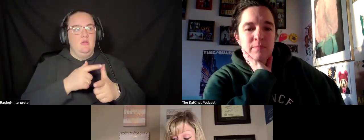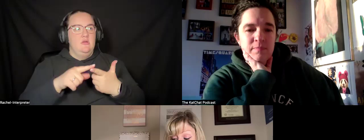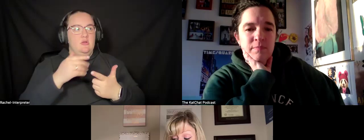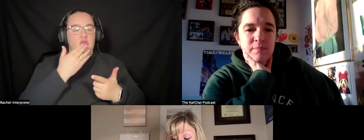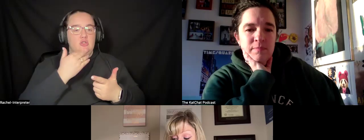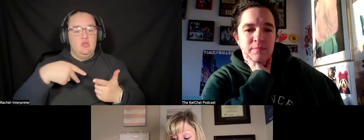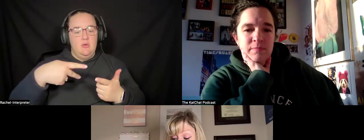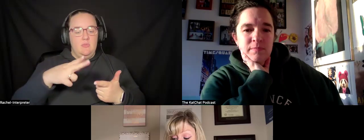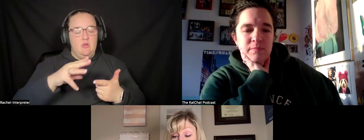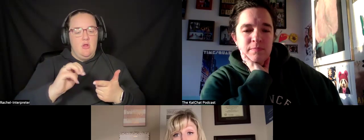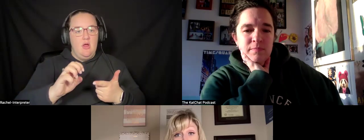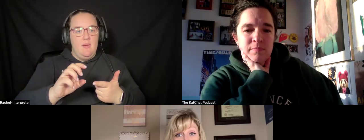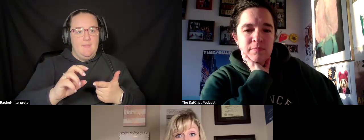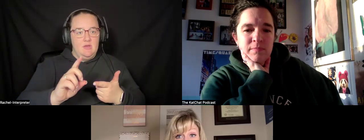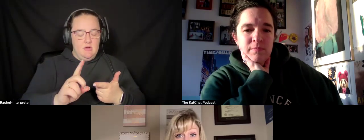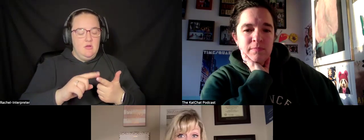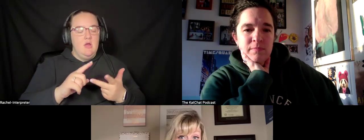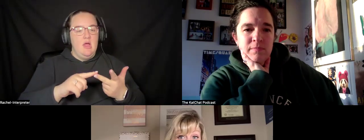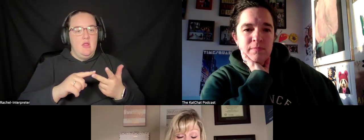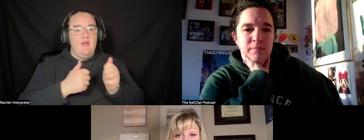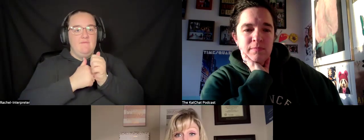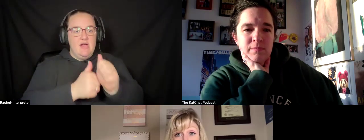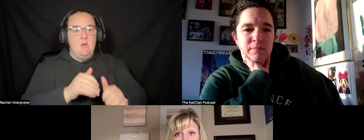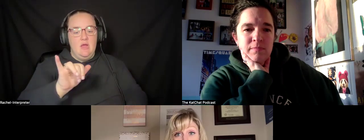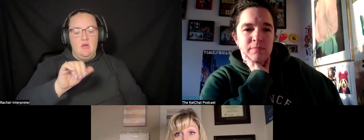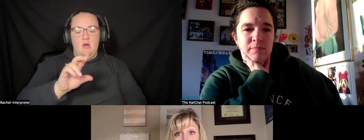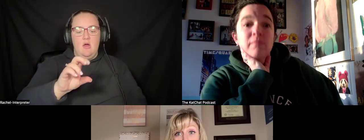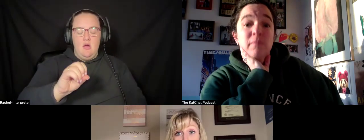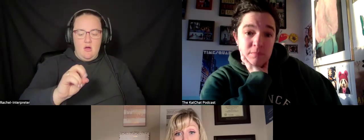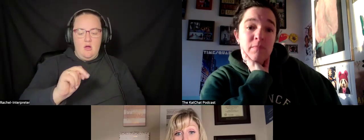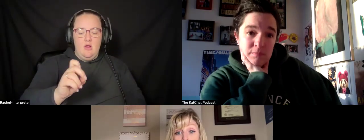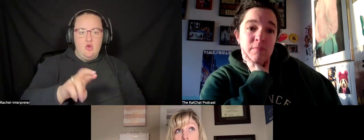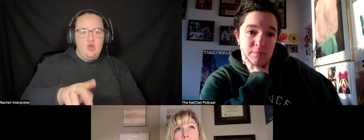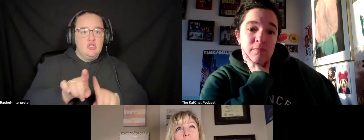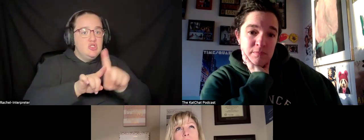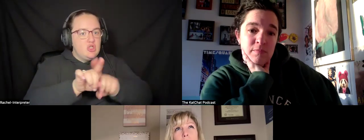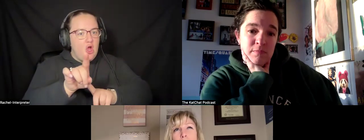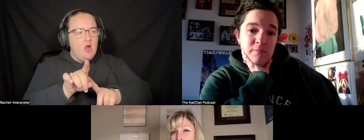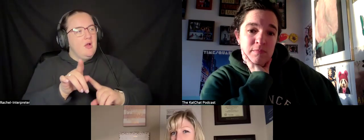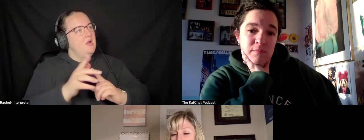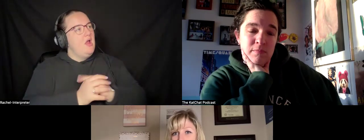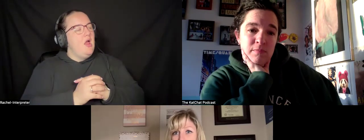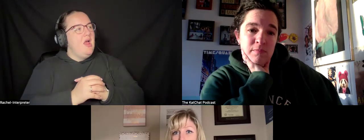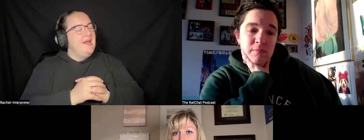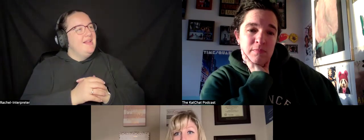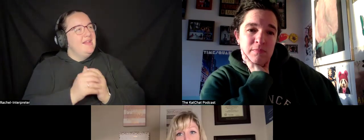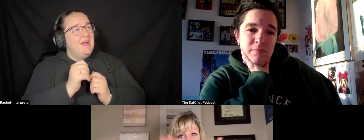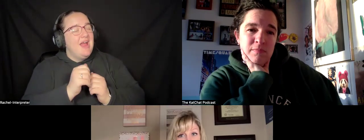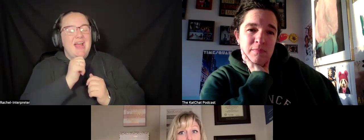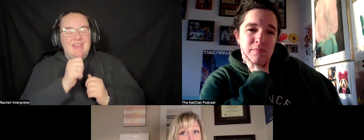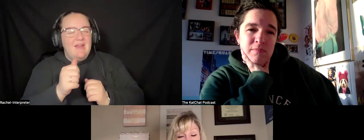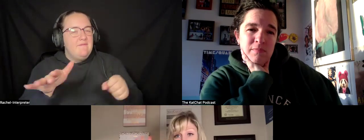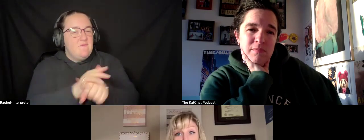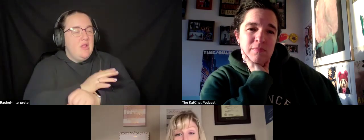Plummed, and Following Yonder Star. They just were ones that I don't know that they were fully on my radar because I